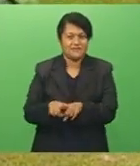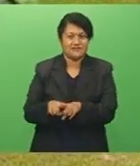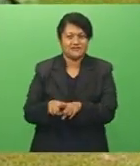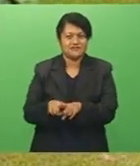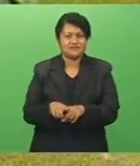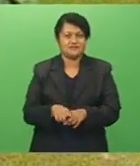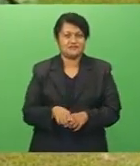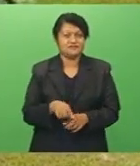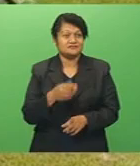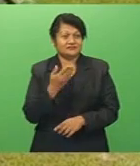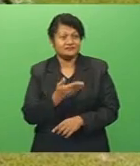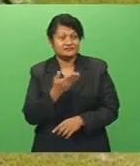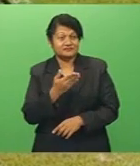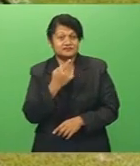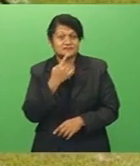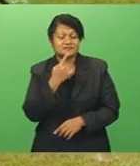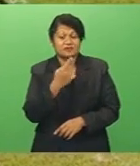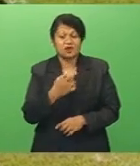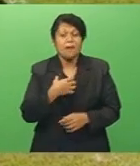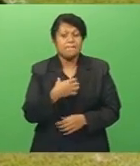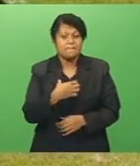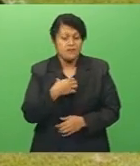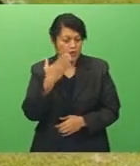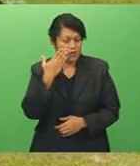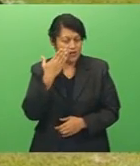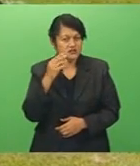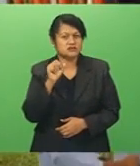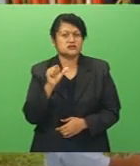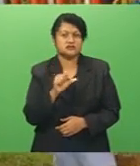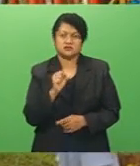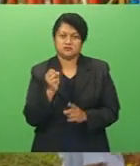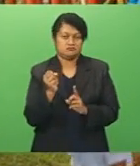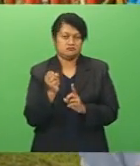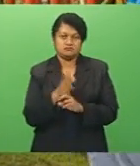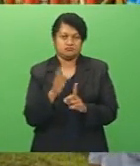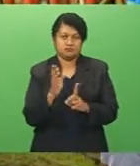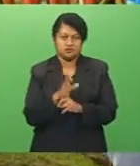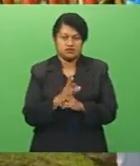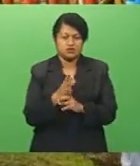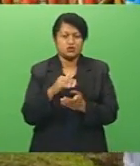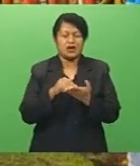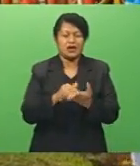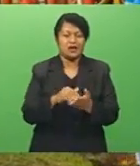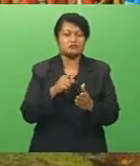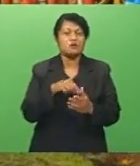Aseri Lasese says more awareness is needed to help autistic students.